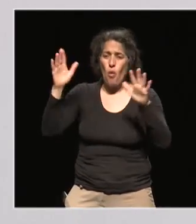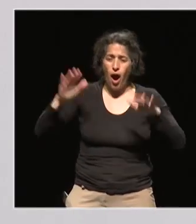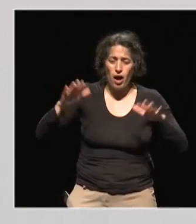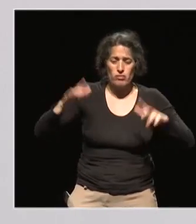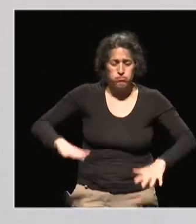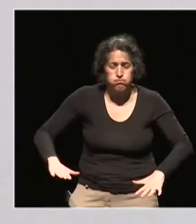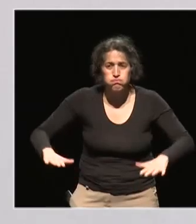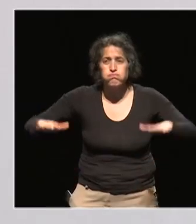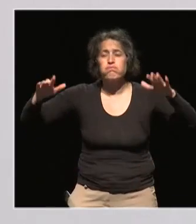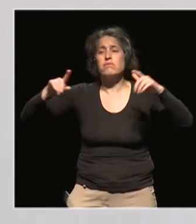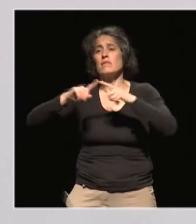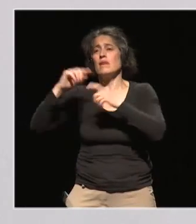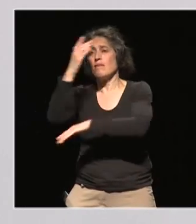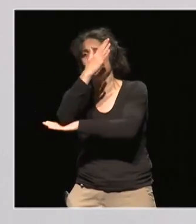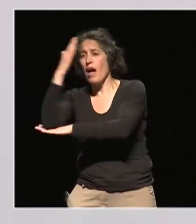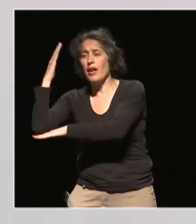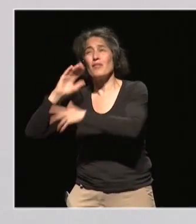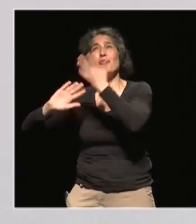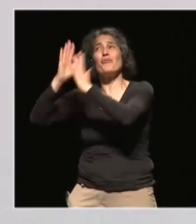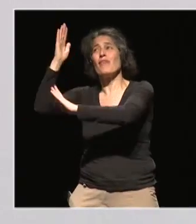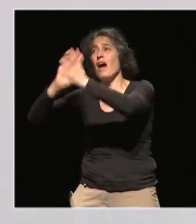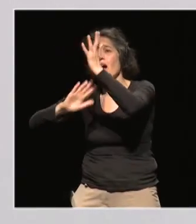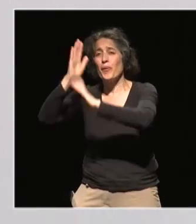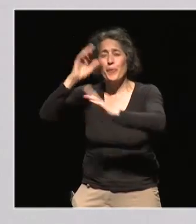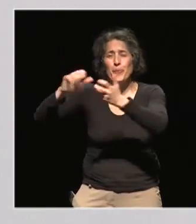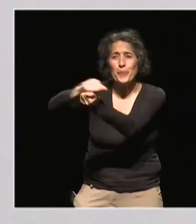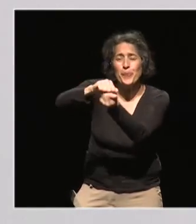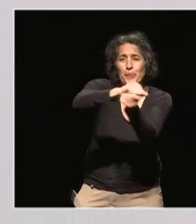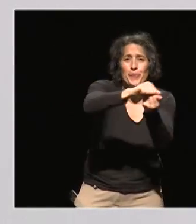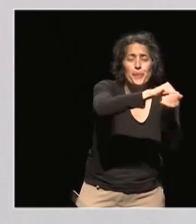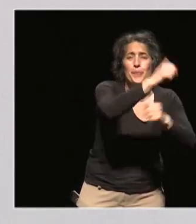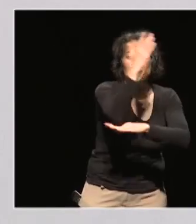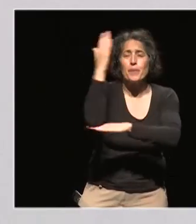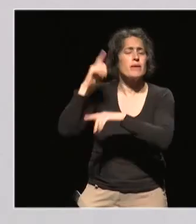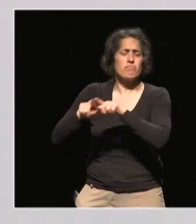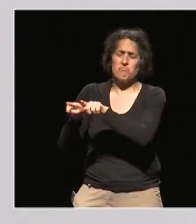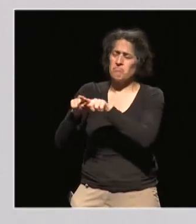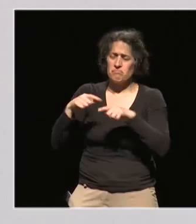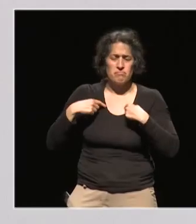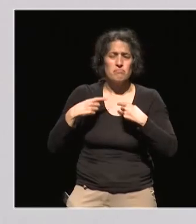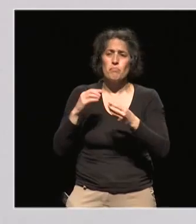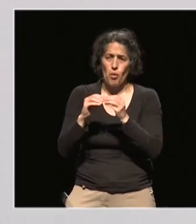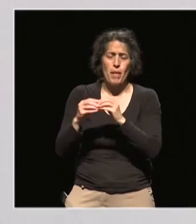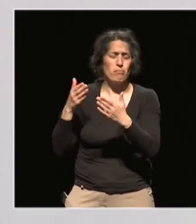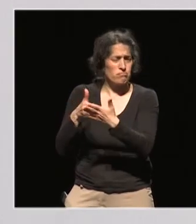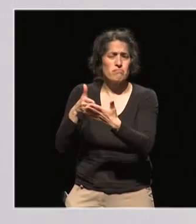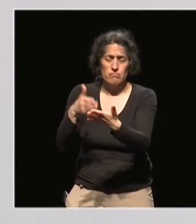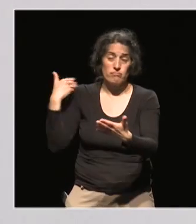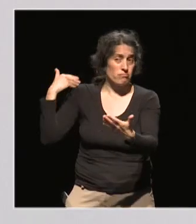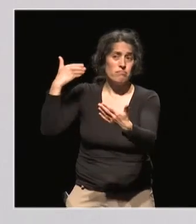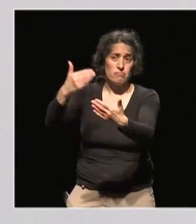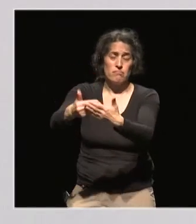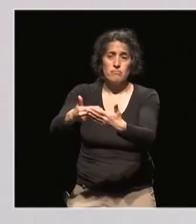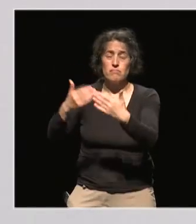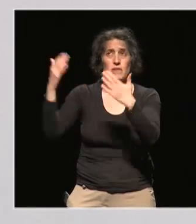fire outbreaks, and diseases, whatever. What we really trying to do is, I think